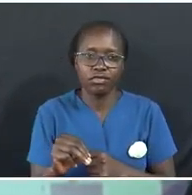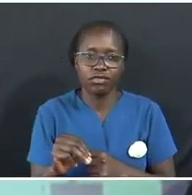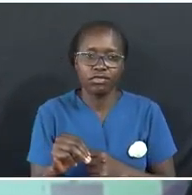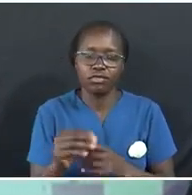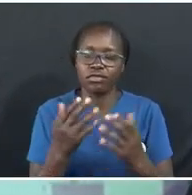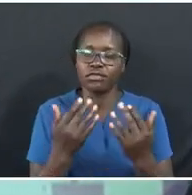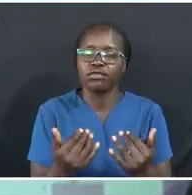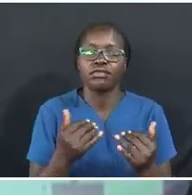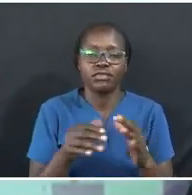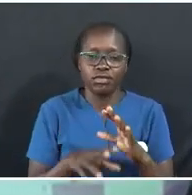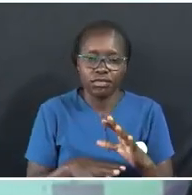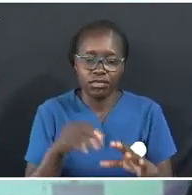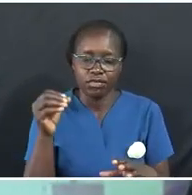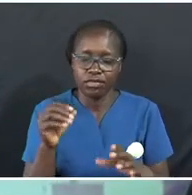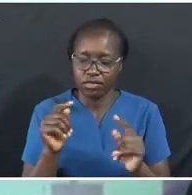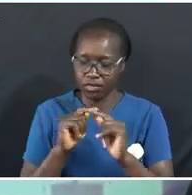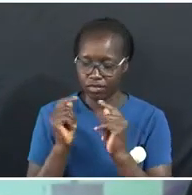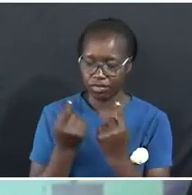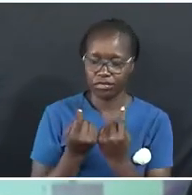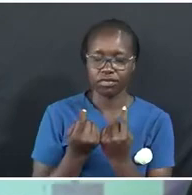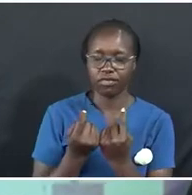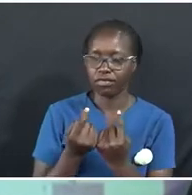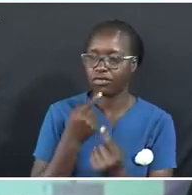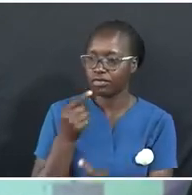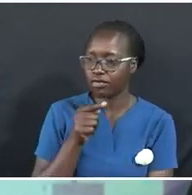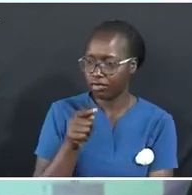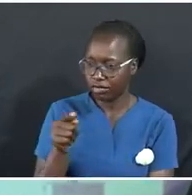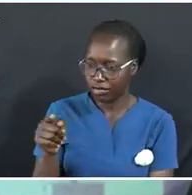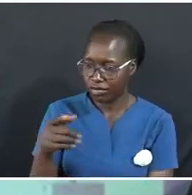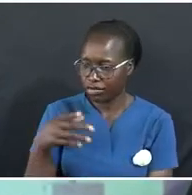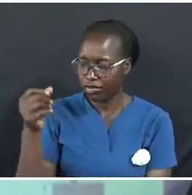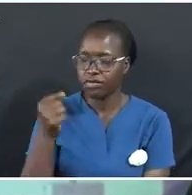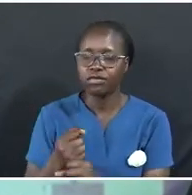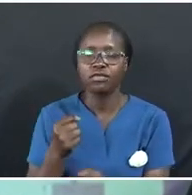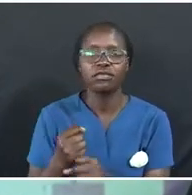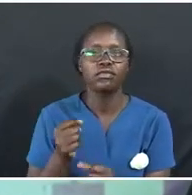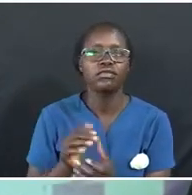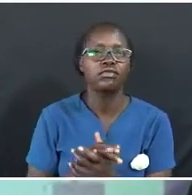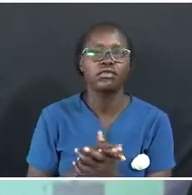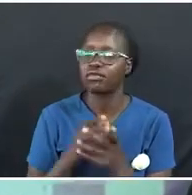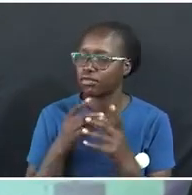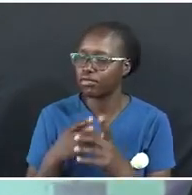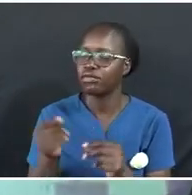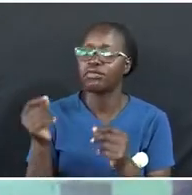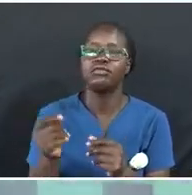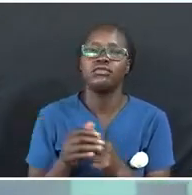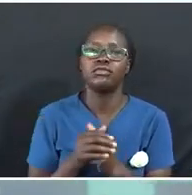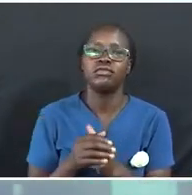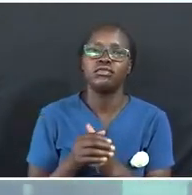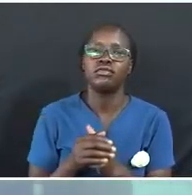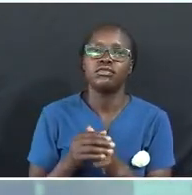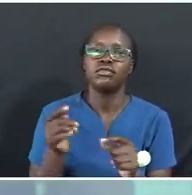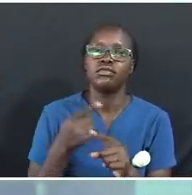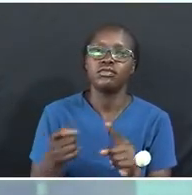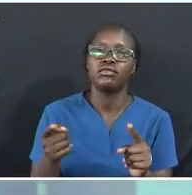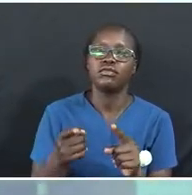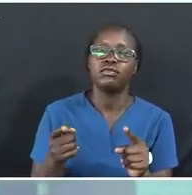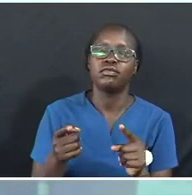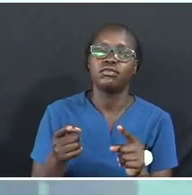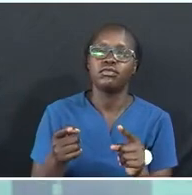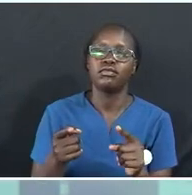And now he finds a team. He says, you go and work. They go. But if you read verse